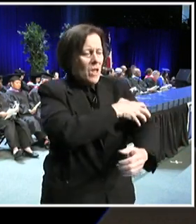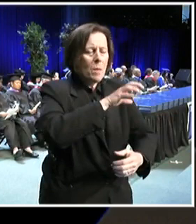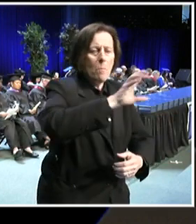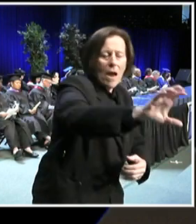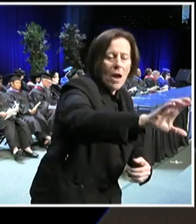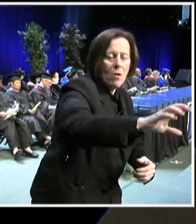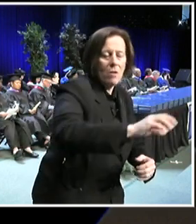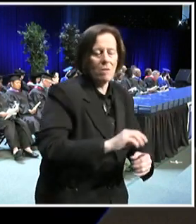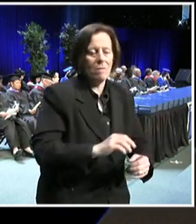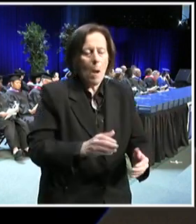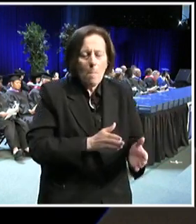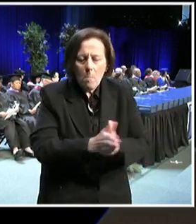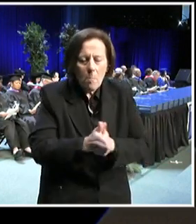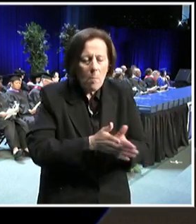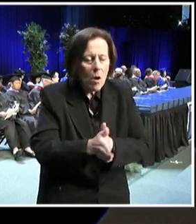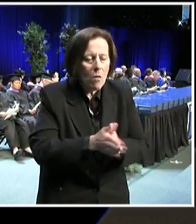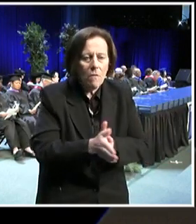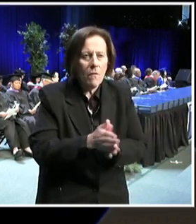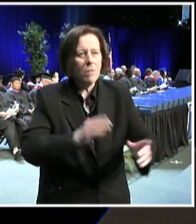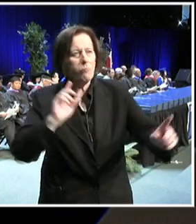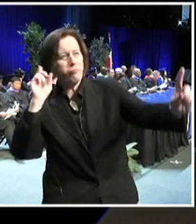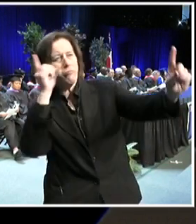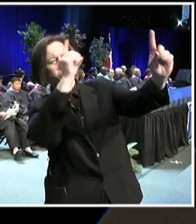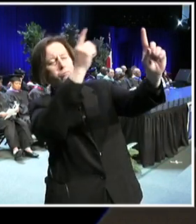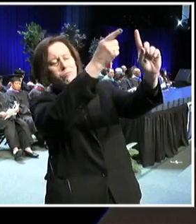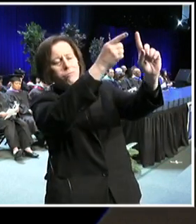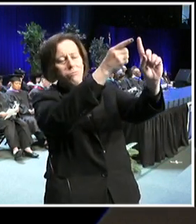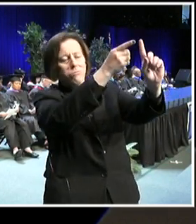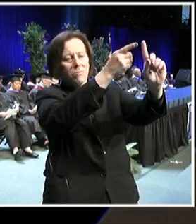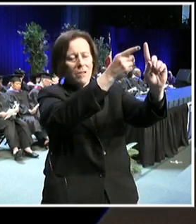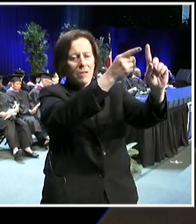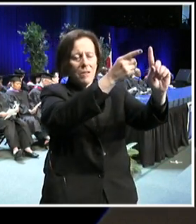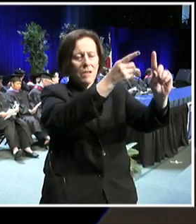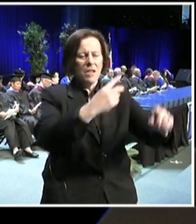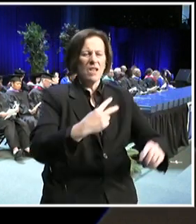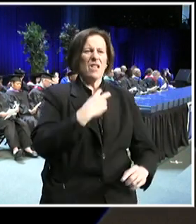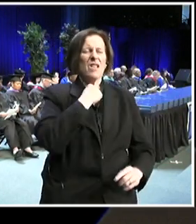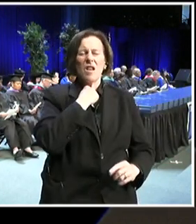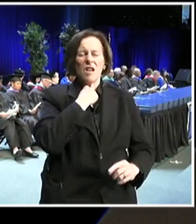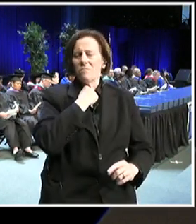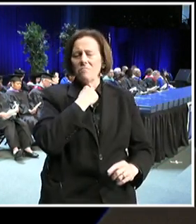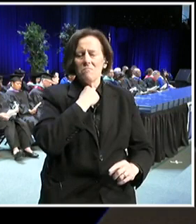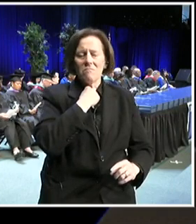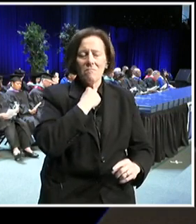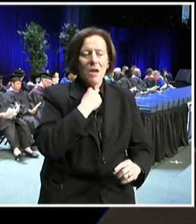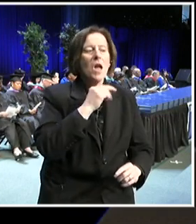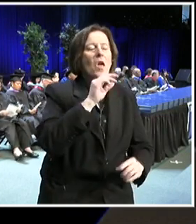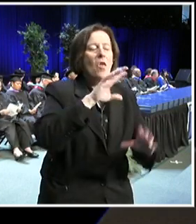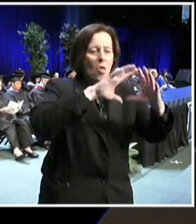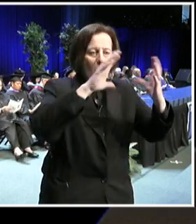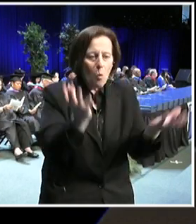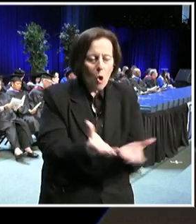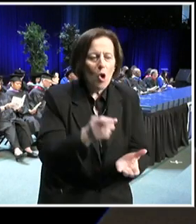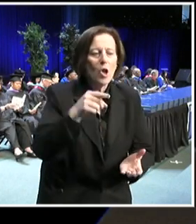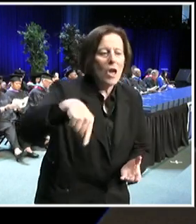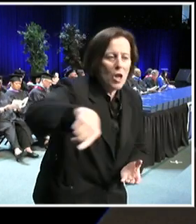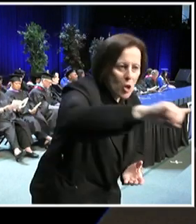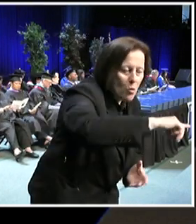accomplishment and feel motivated to strive for all of your goals. Don't be held back by anything because the world is yours to seize.